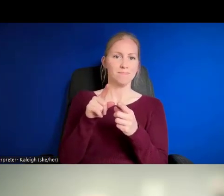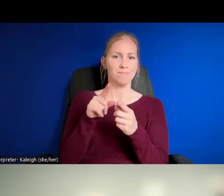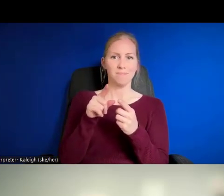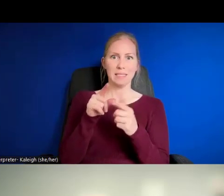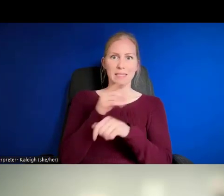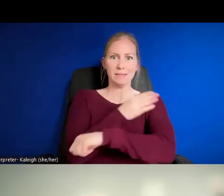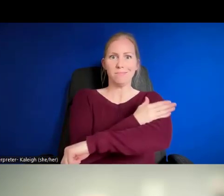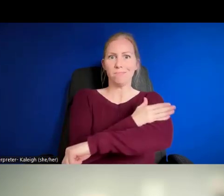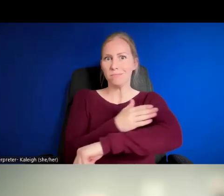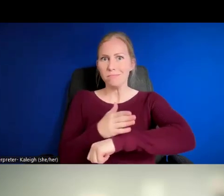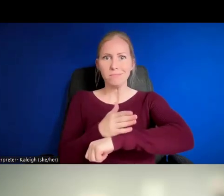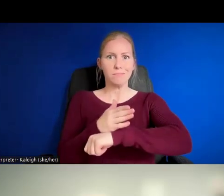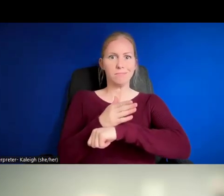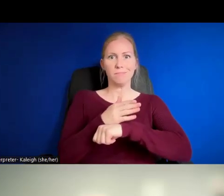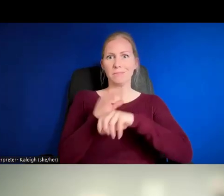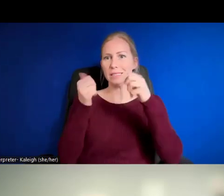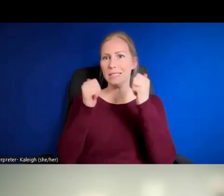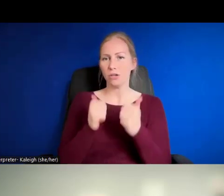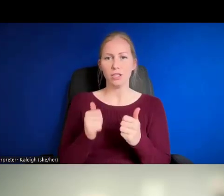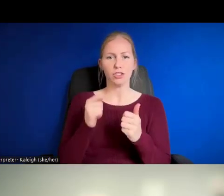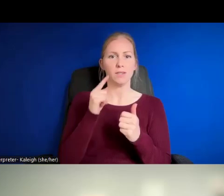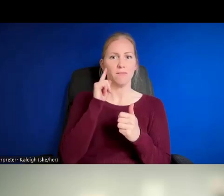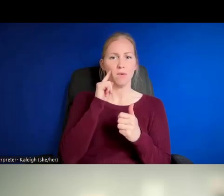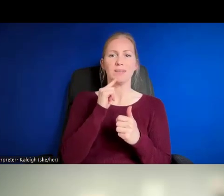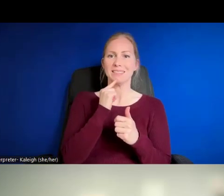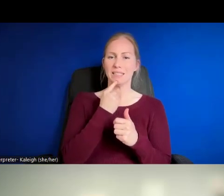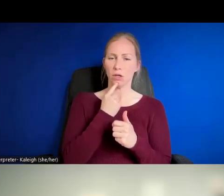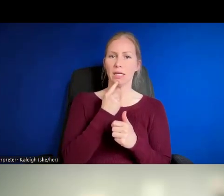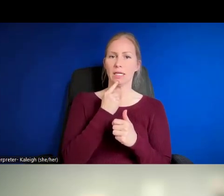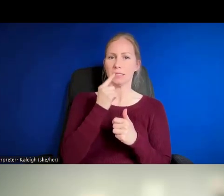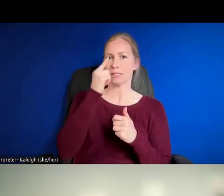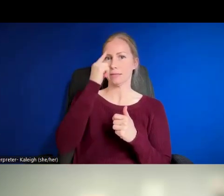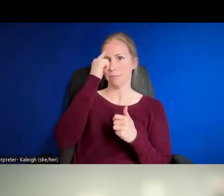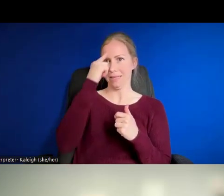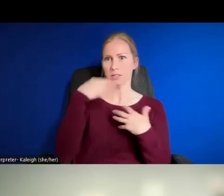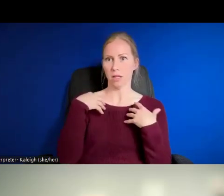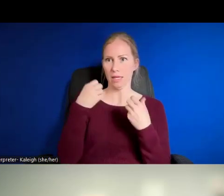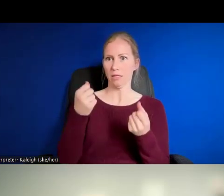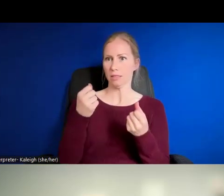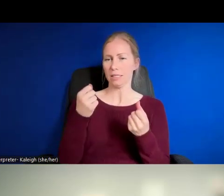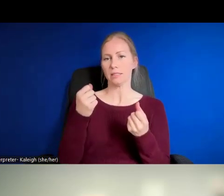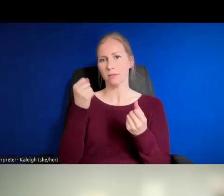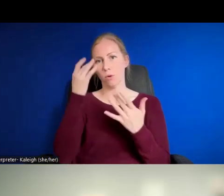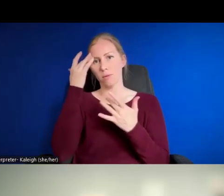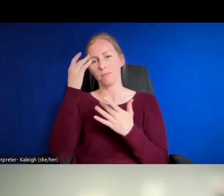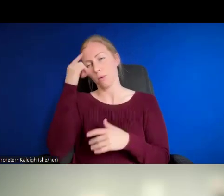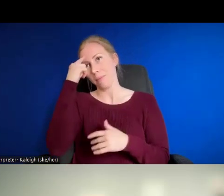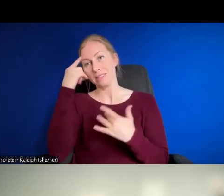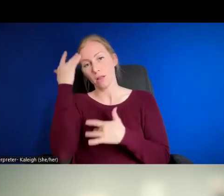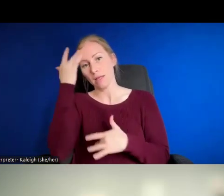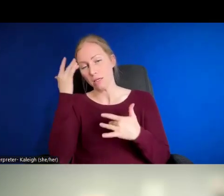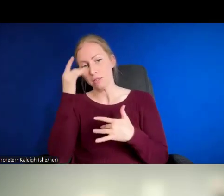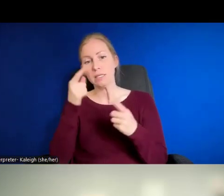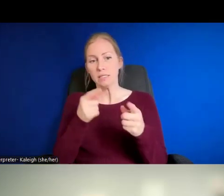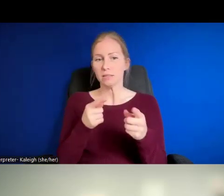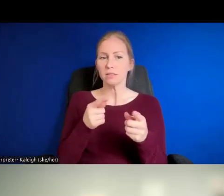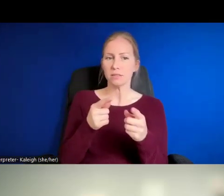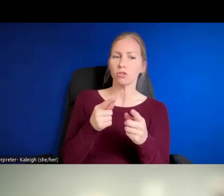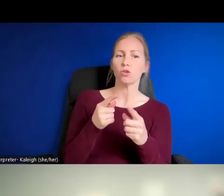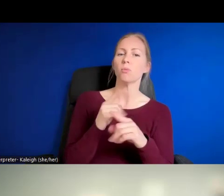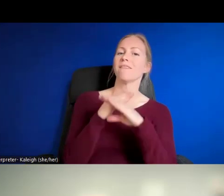Now, this was originally a creation of the language of the Supreme Judicial